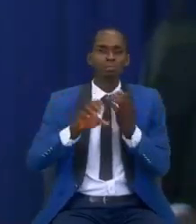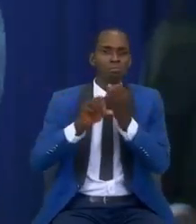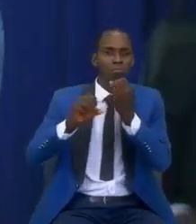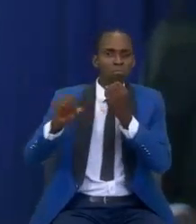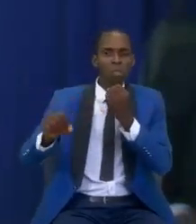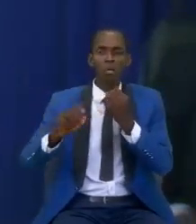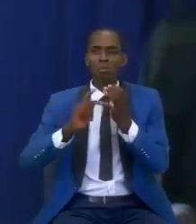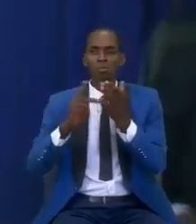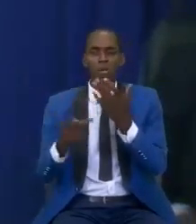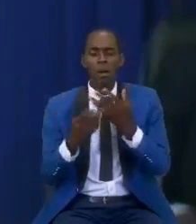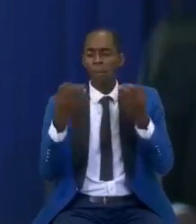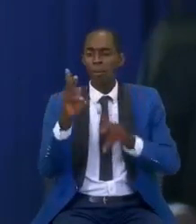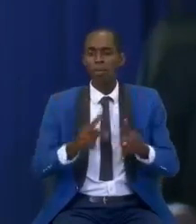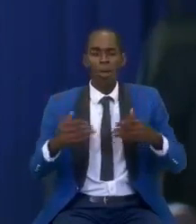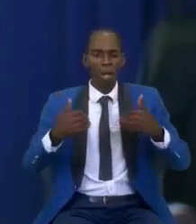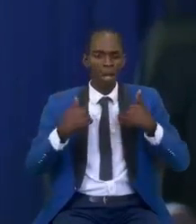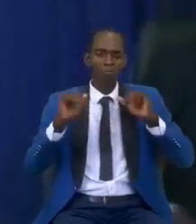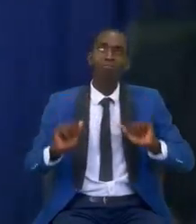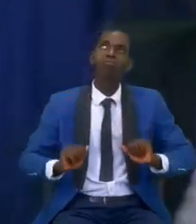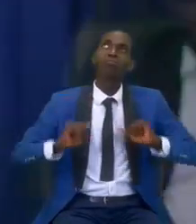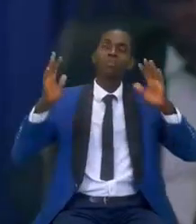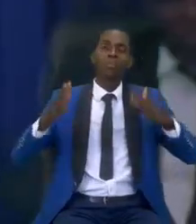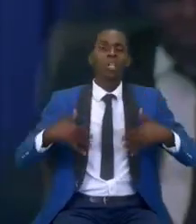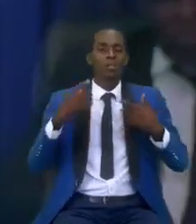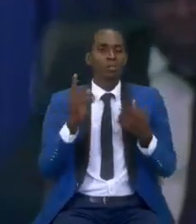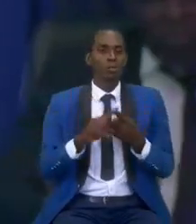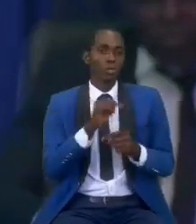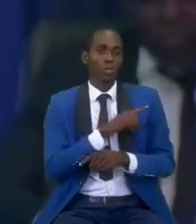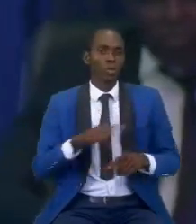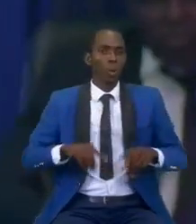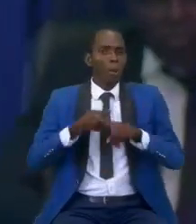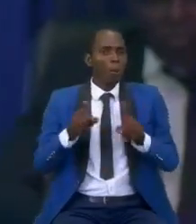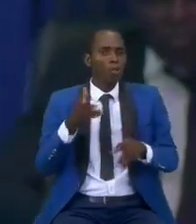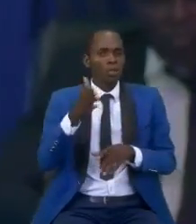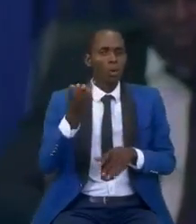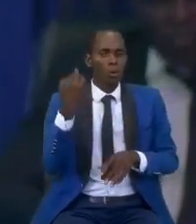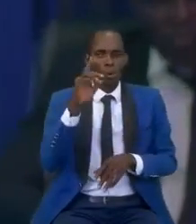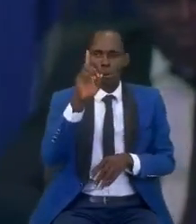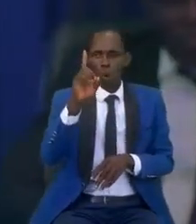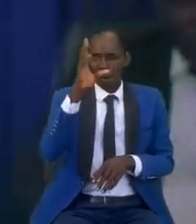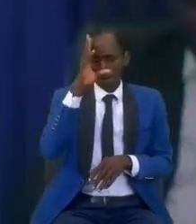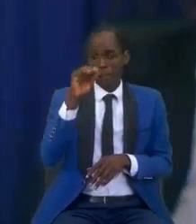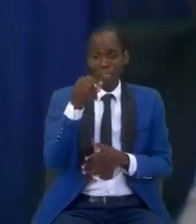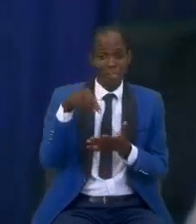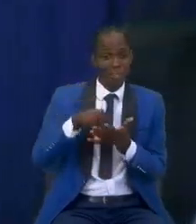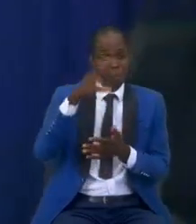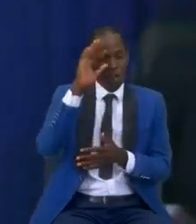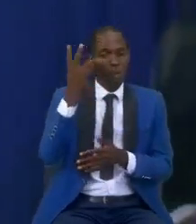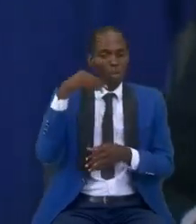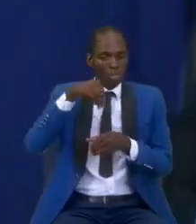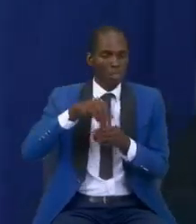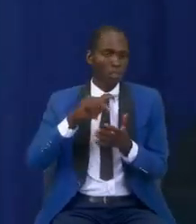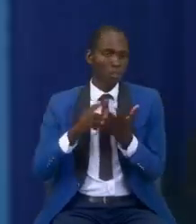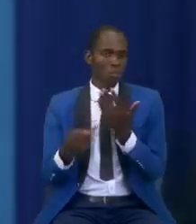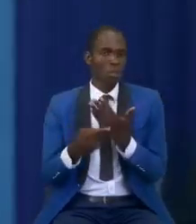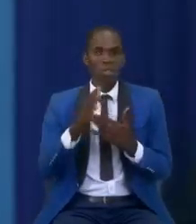man. This man was in that crusade. He didn't give his life to the Lord. He wasn't saved. All of a sudden, conviction came